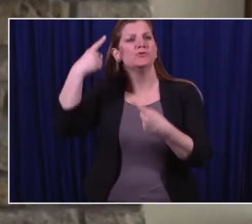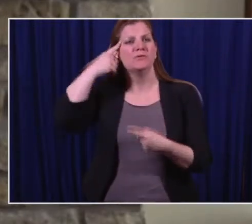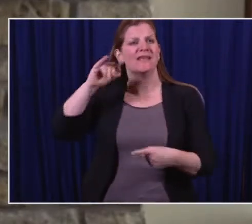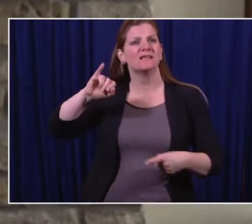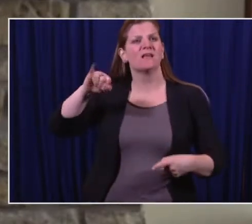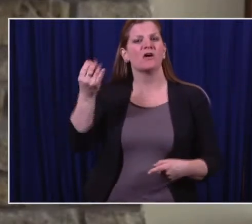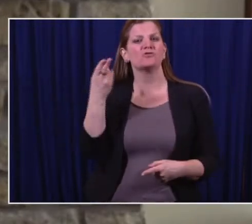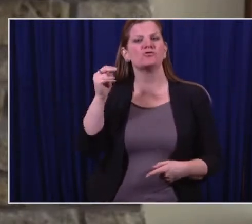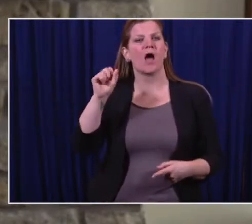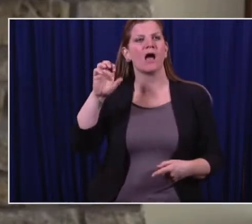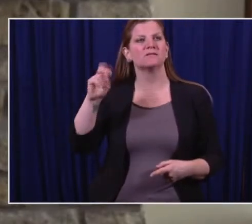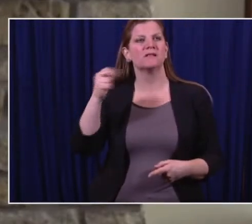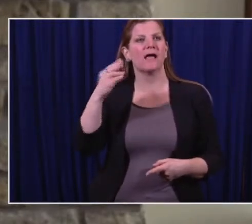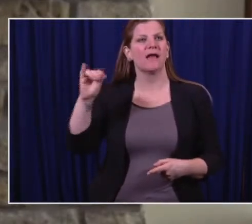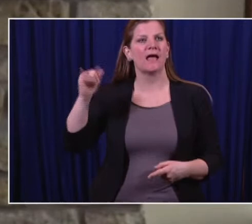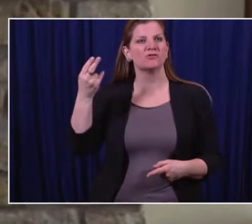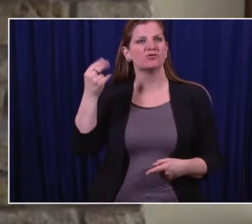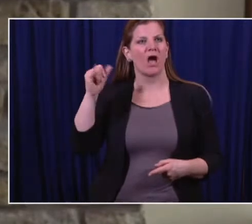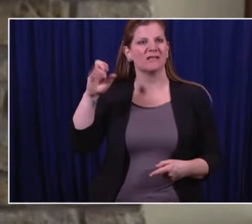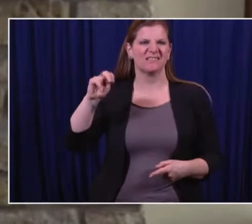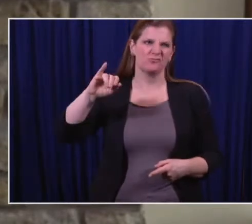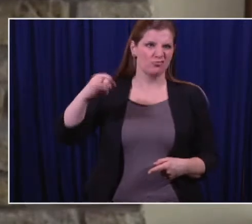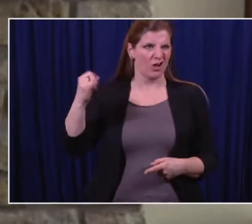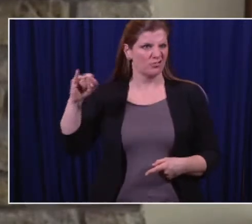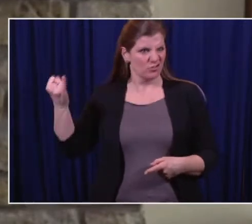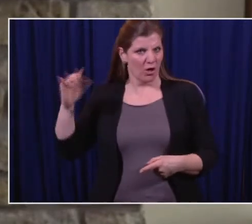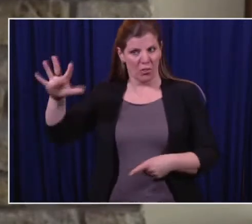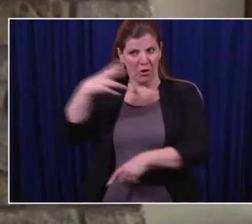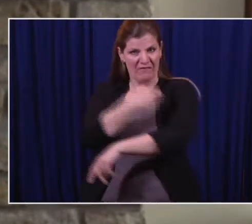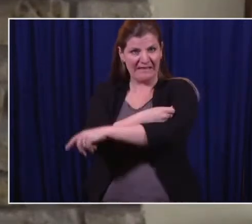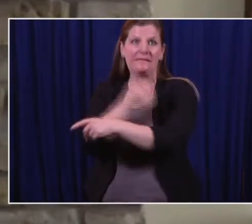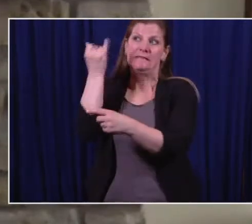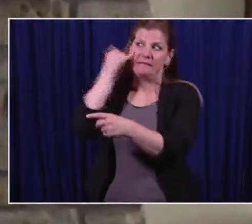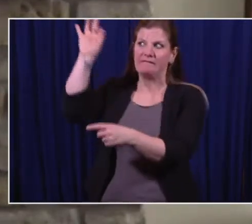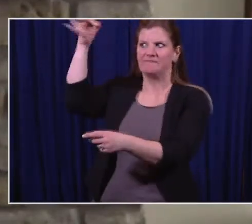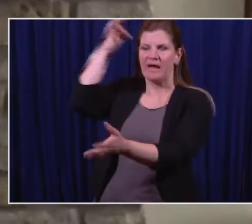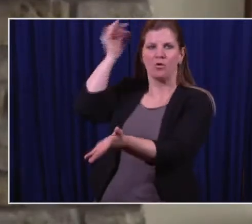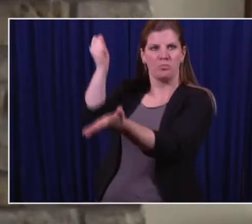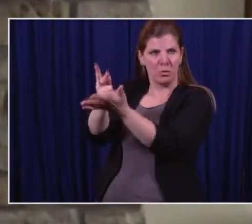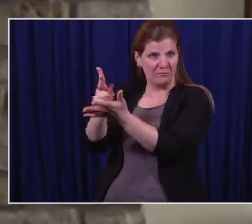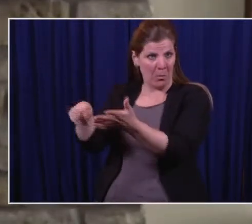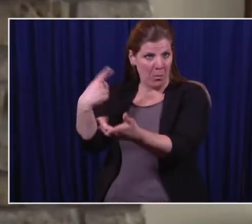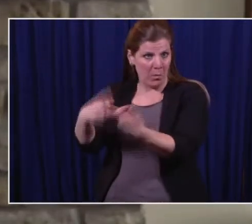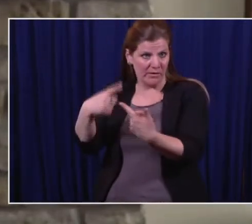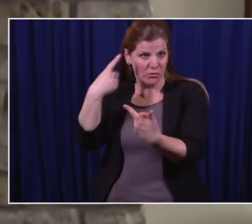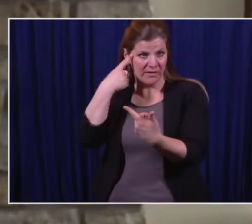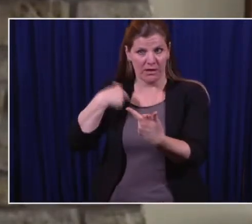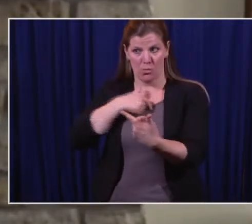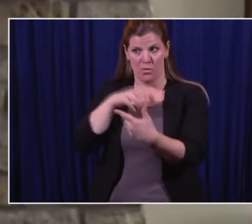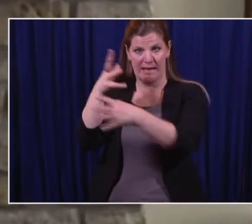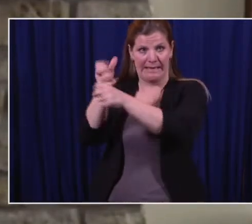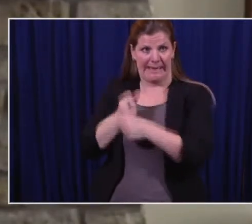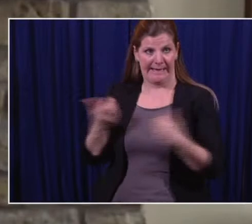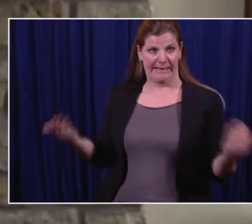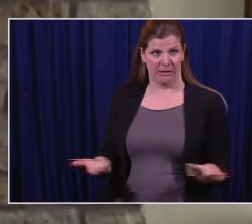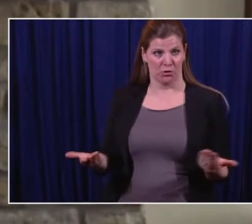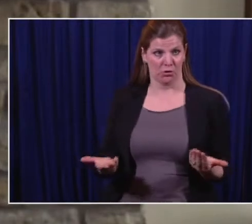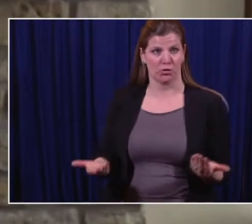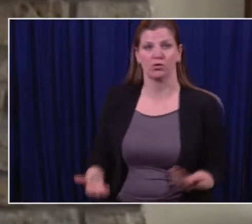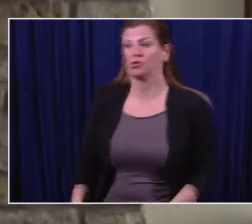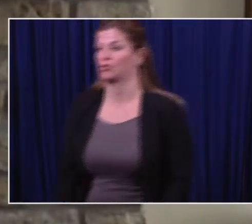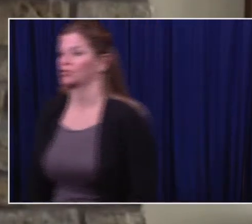vaccine, assuming it gets federal approval, will hit Ohio? Yeah, Kevin, very good question. We have said